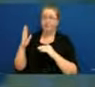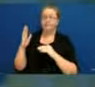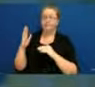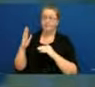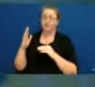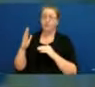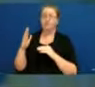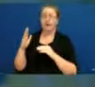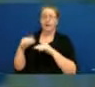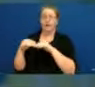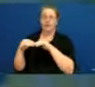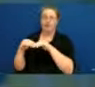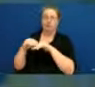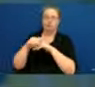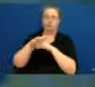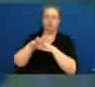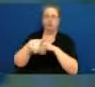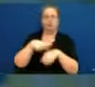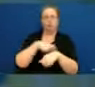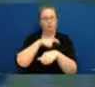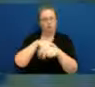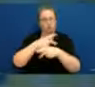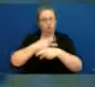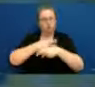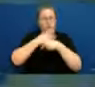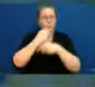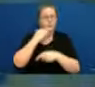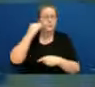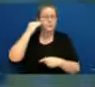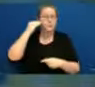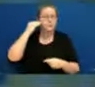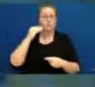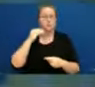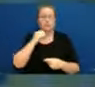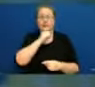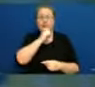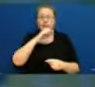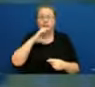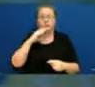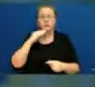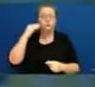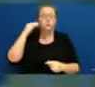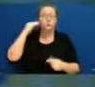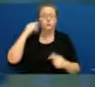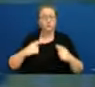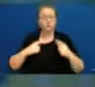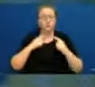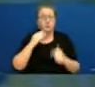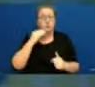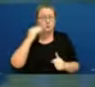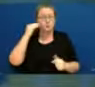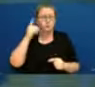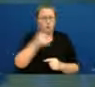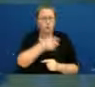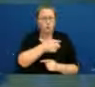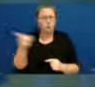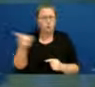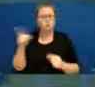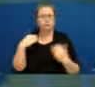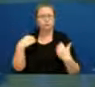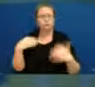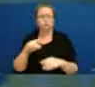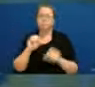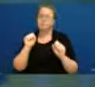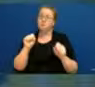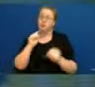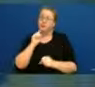And once again, we're starting to see spillover into long-term care homes where we know it's an older population that are more likely to